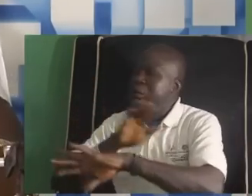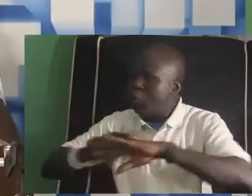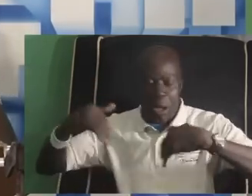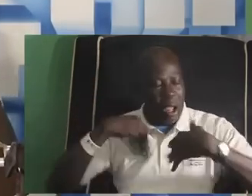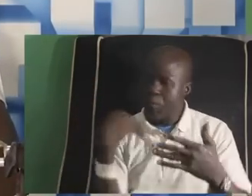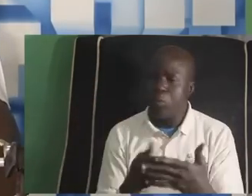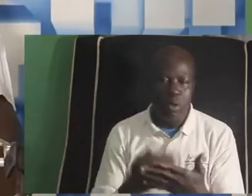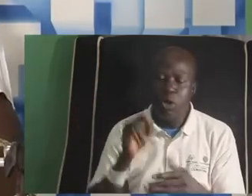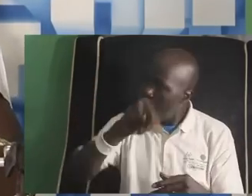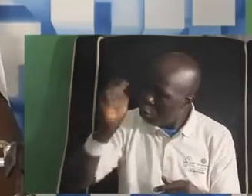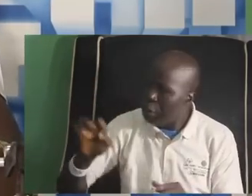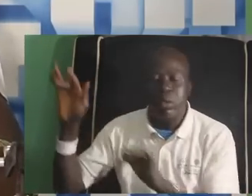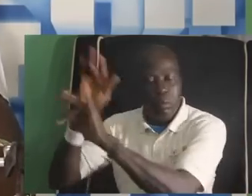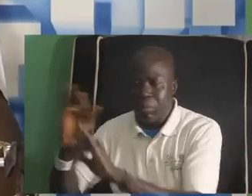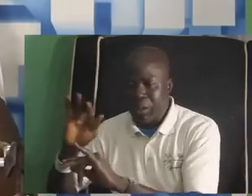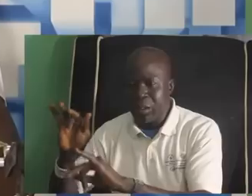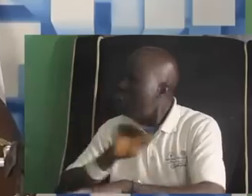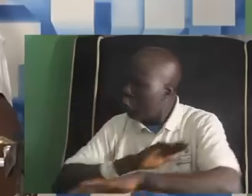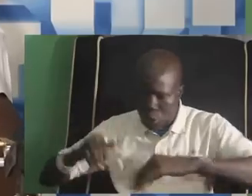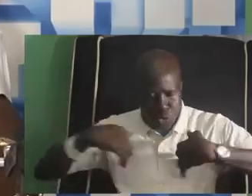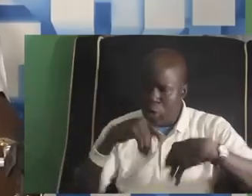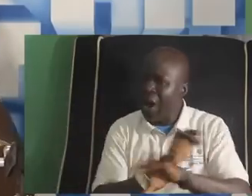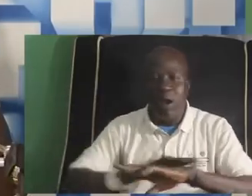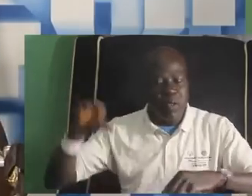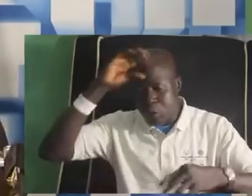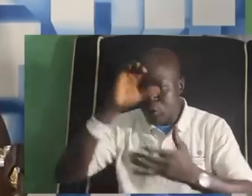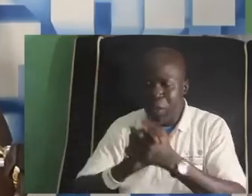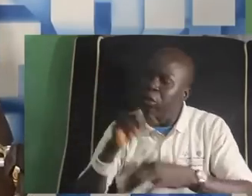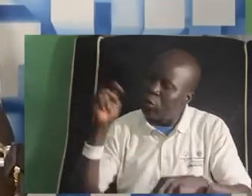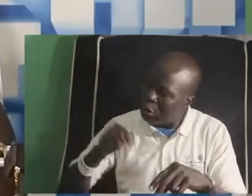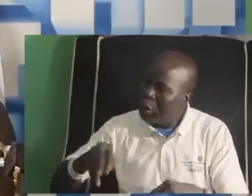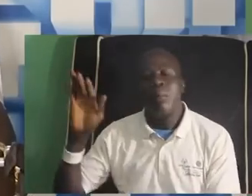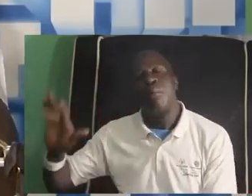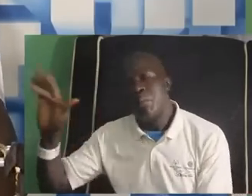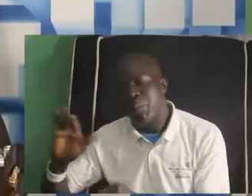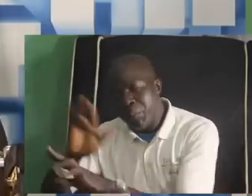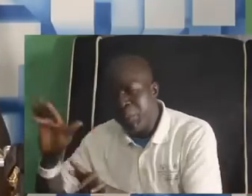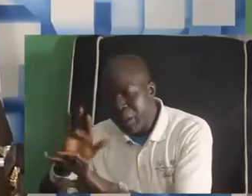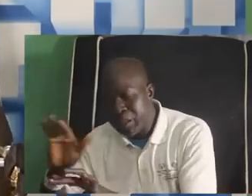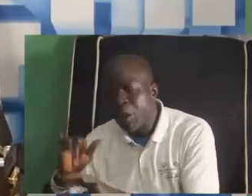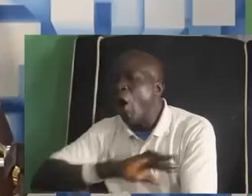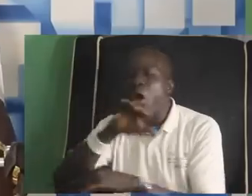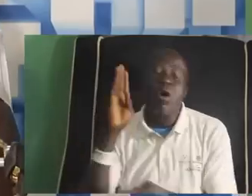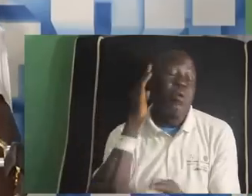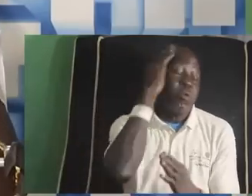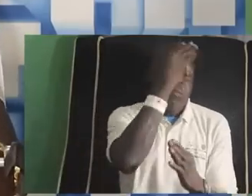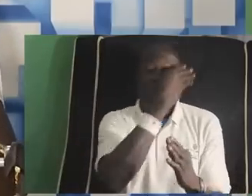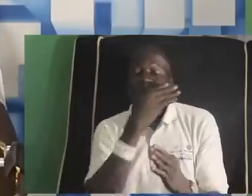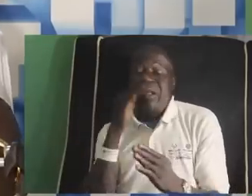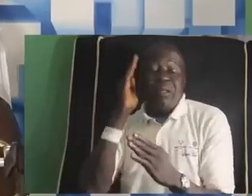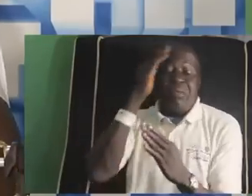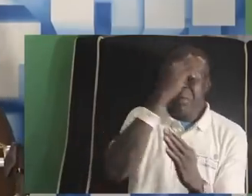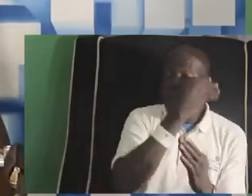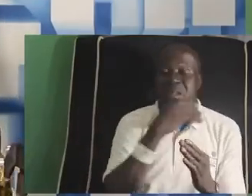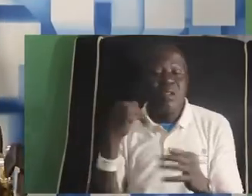fe. You don't have money, you need mercy. O loko anu lo nilo. You have husband, you need mercy. Ibo e wa to se yen decorate to be decorate. No le